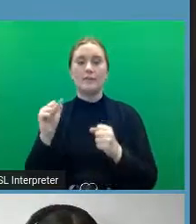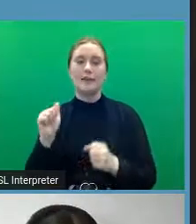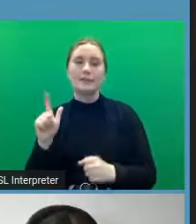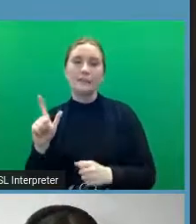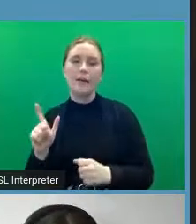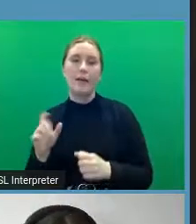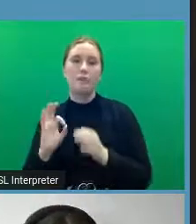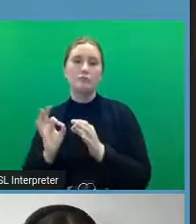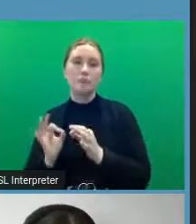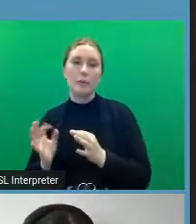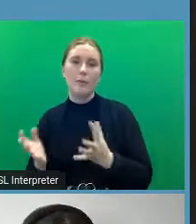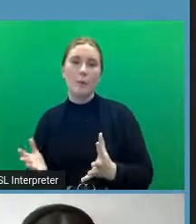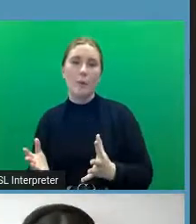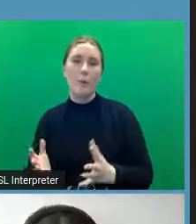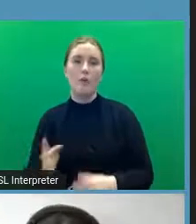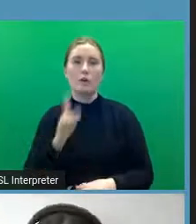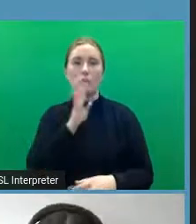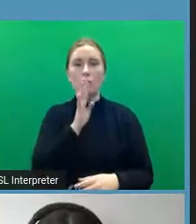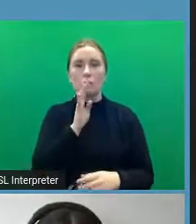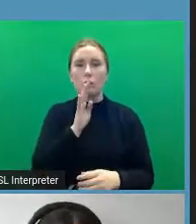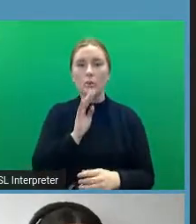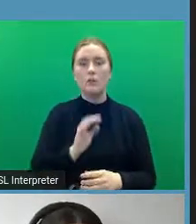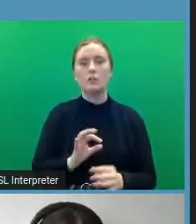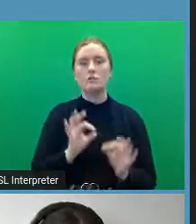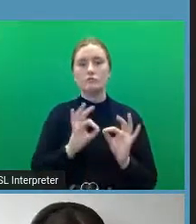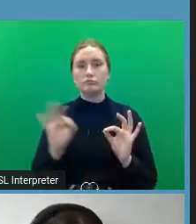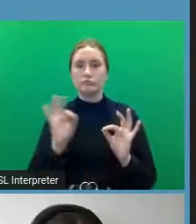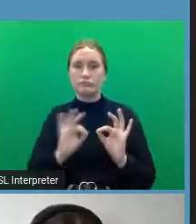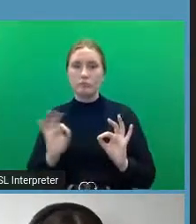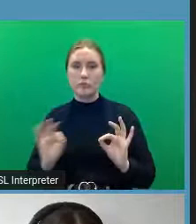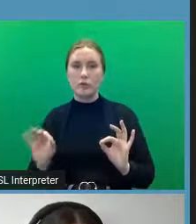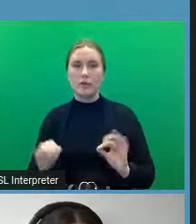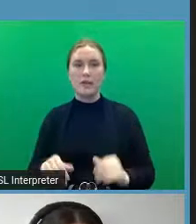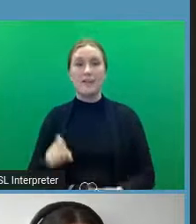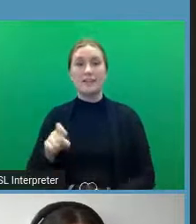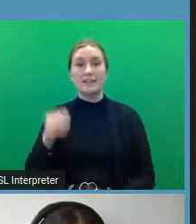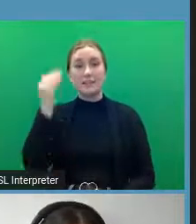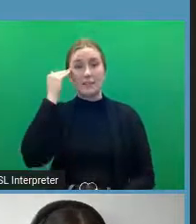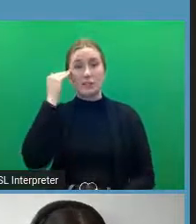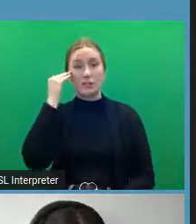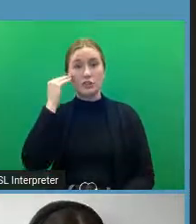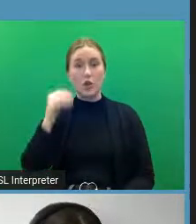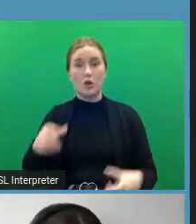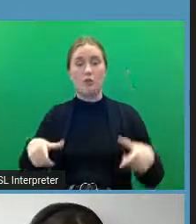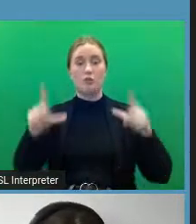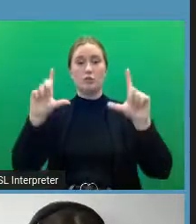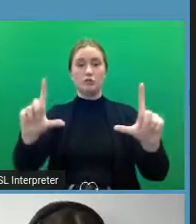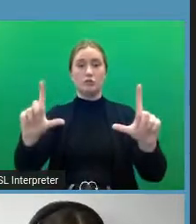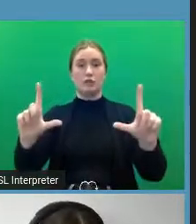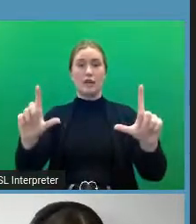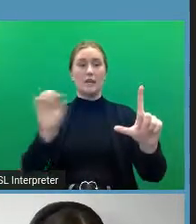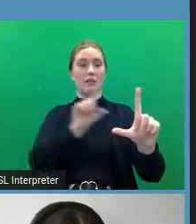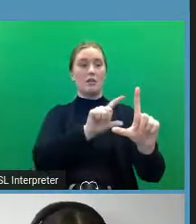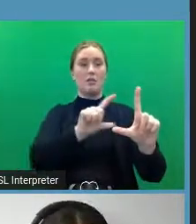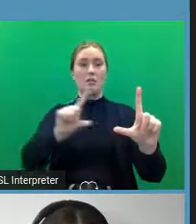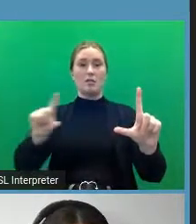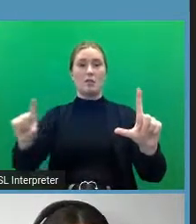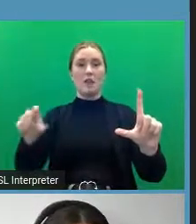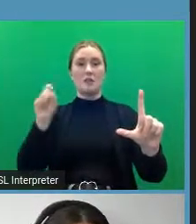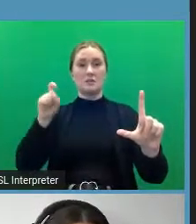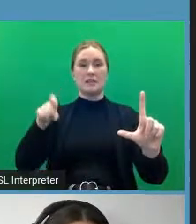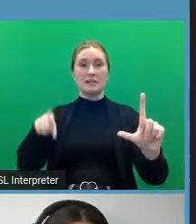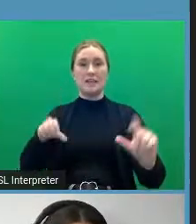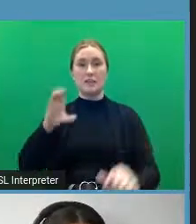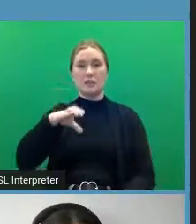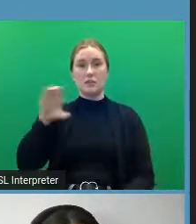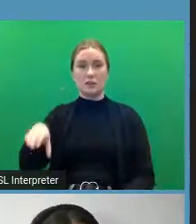that the designers are aware that they need to avoid using that lower part of the screen where the closed captions will appear for people